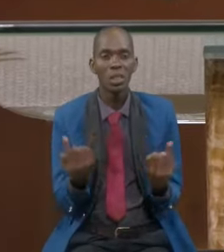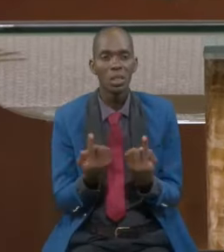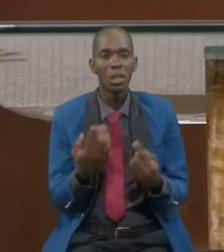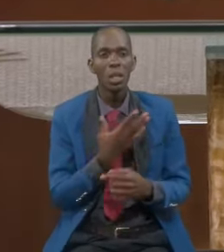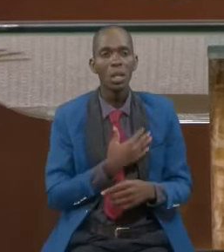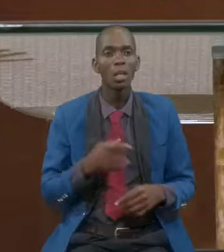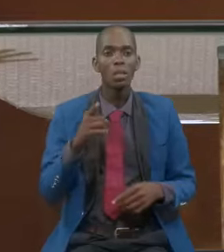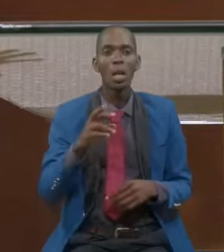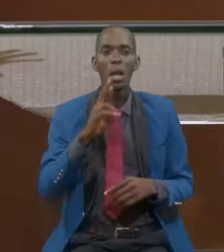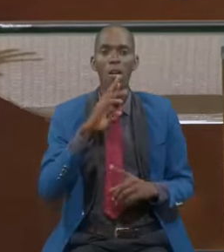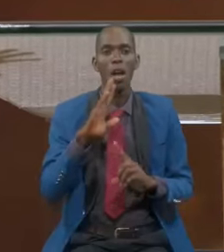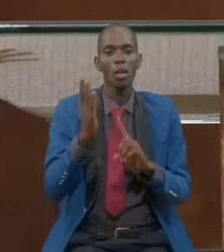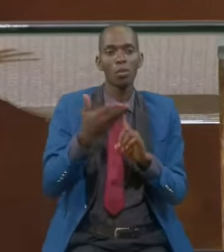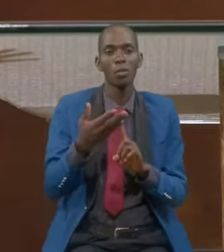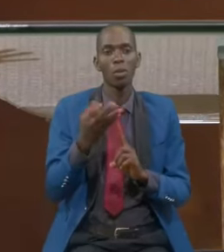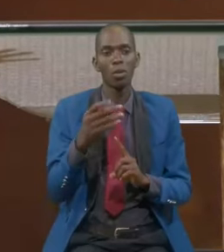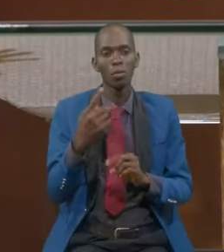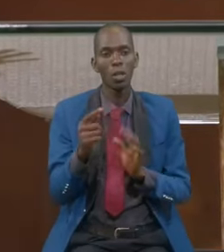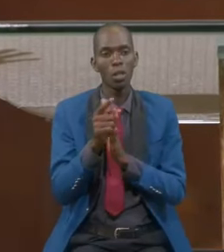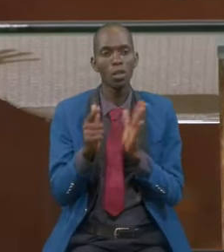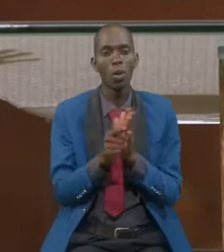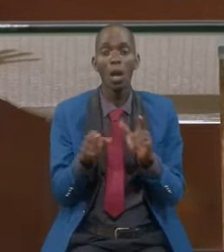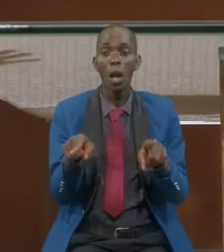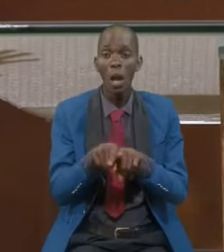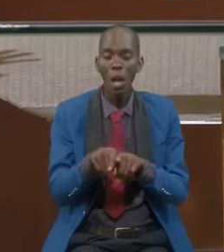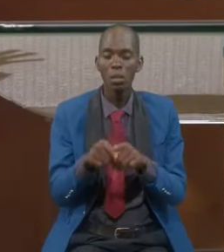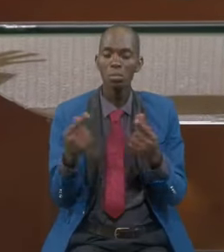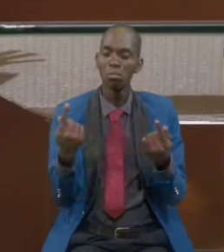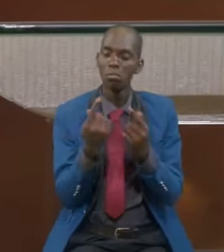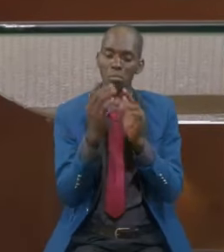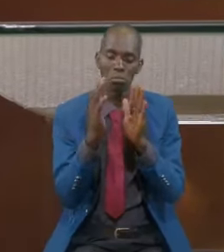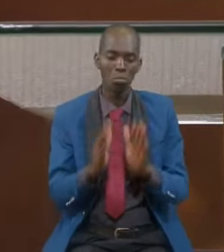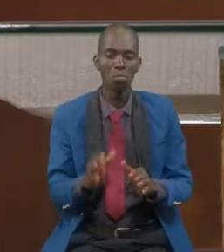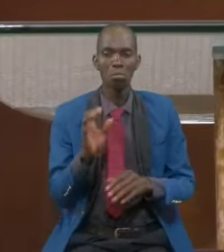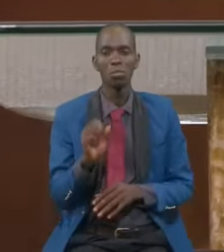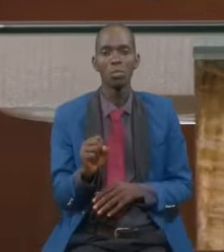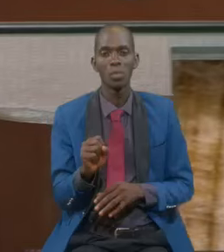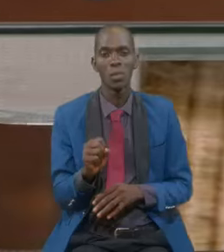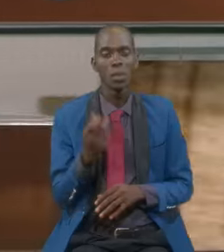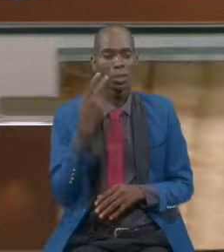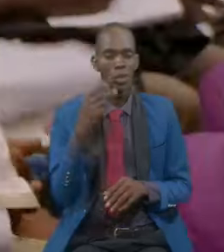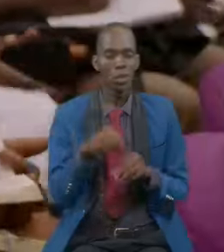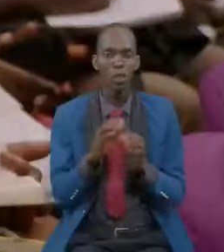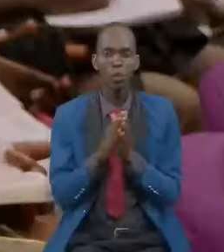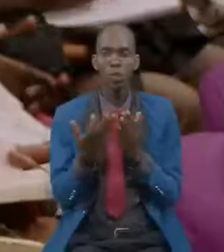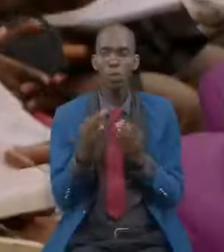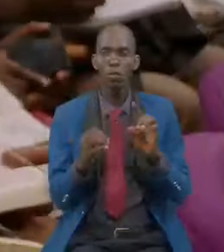are convinced of the law as transgressors. Now, look at 1 Peter